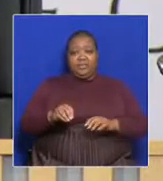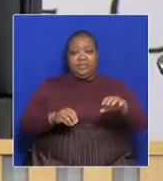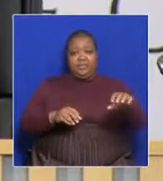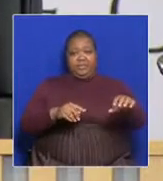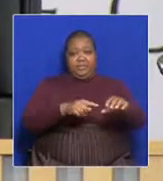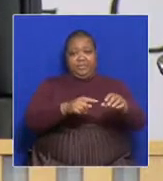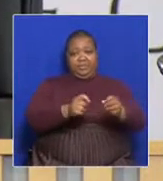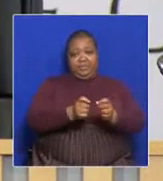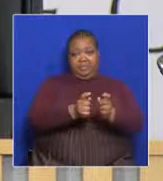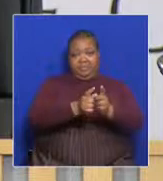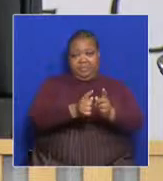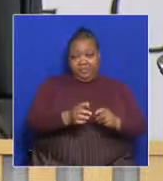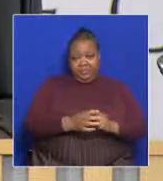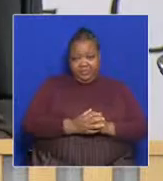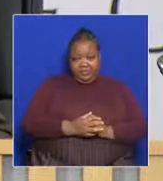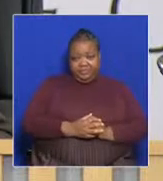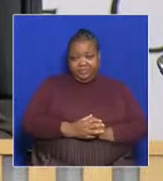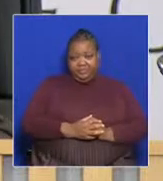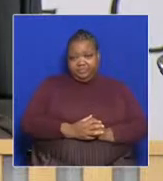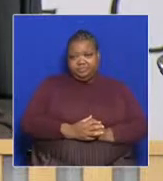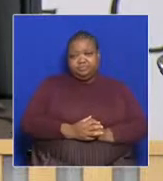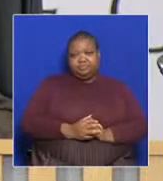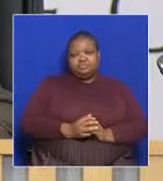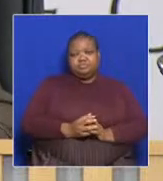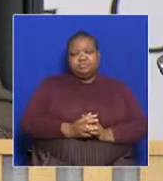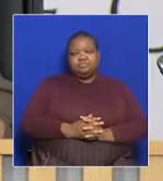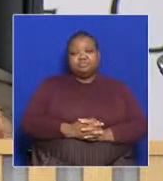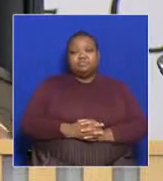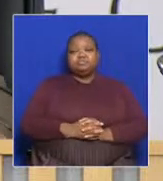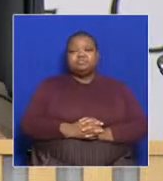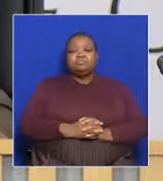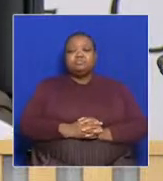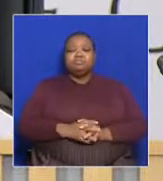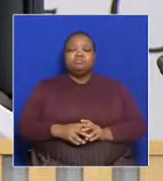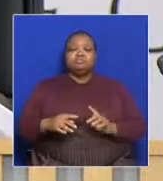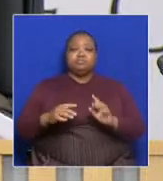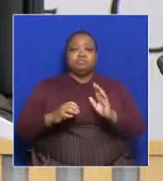I'm looking at your statement,